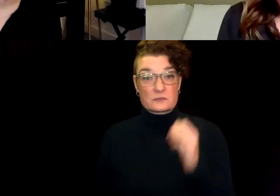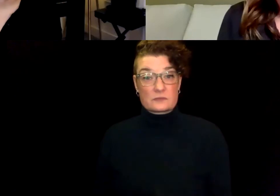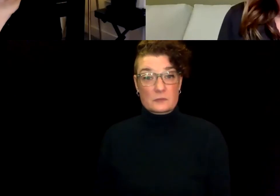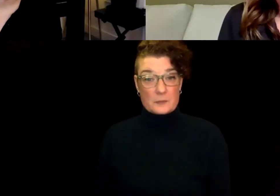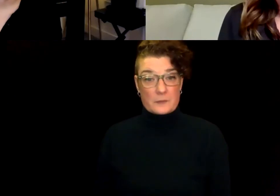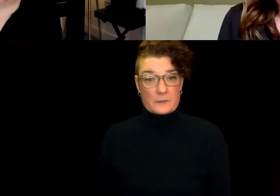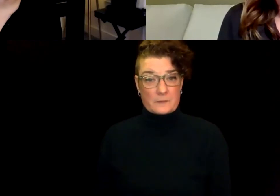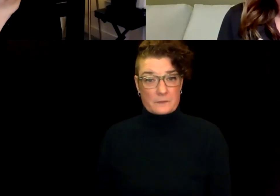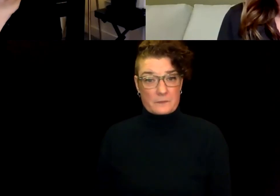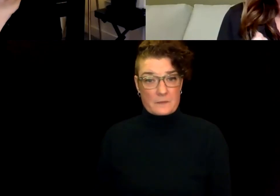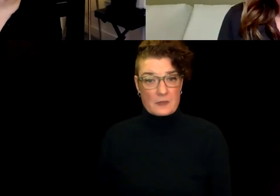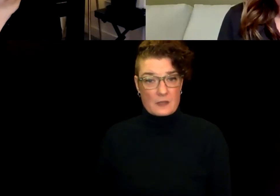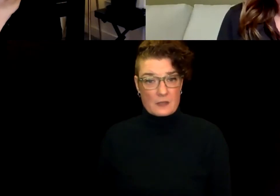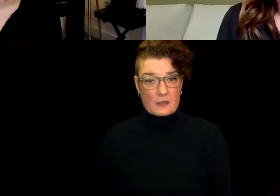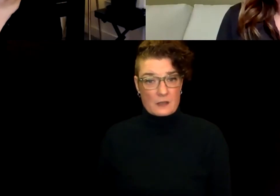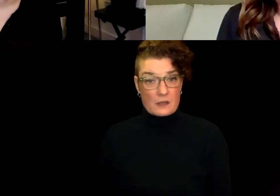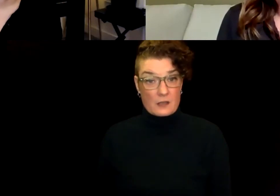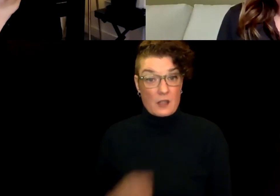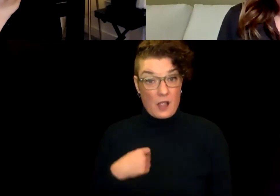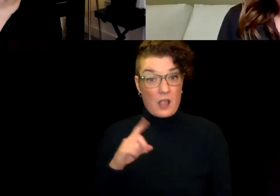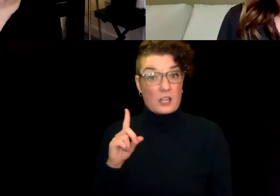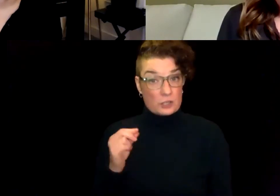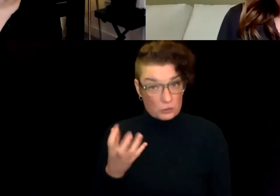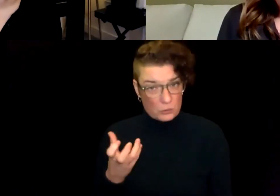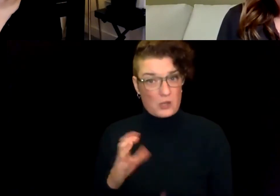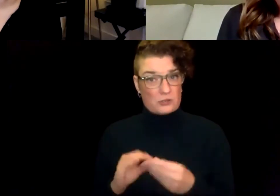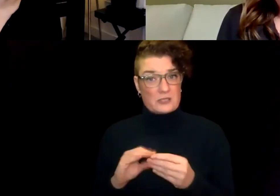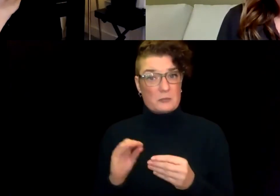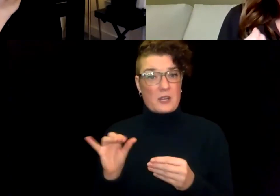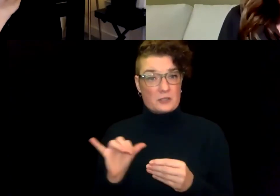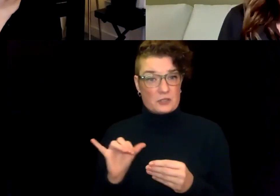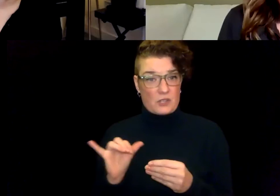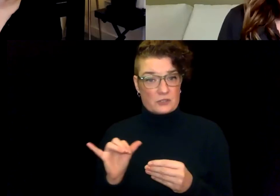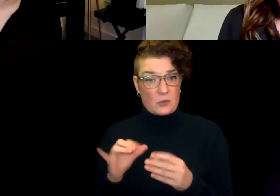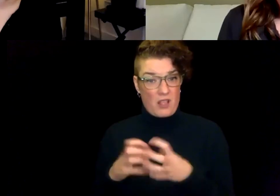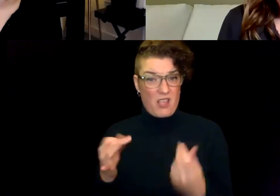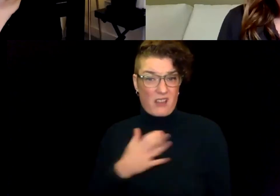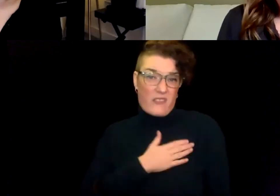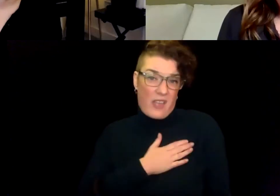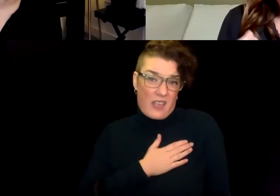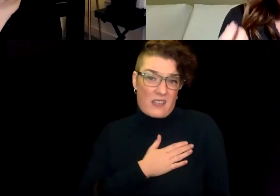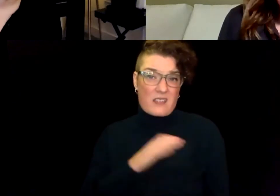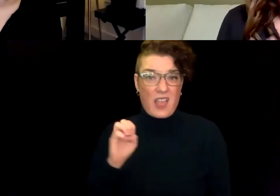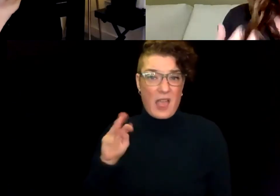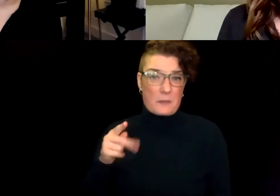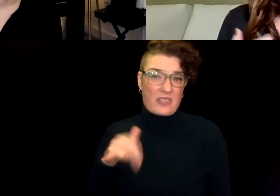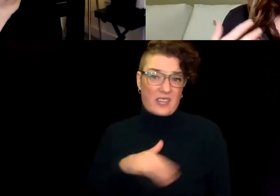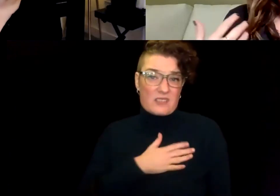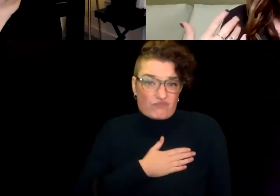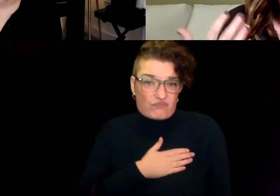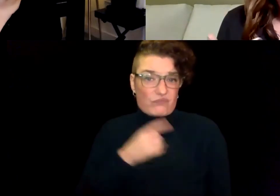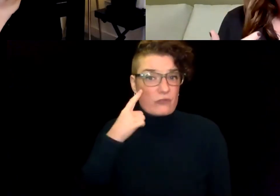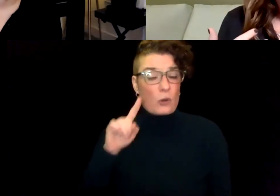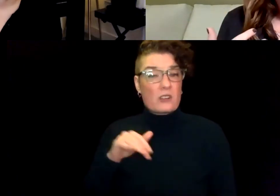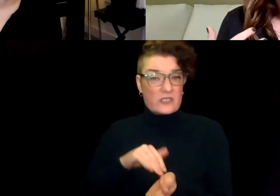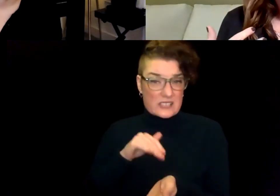a lot of, you know, also, I think, empathy for